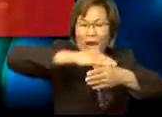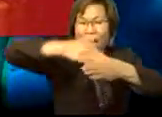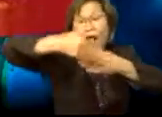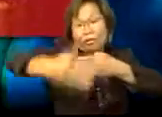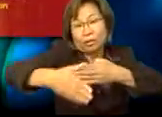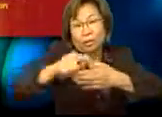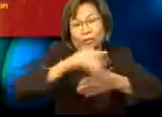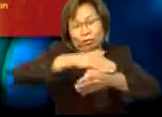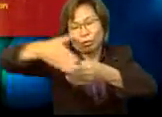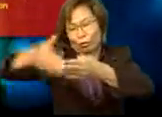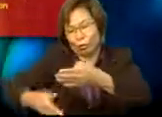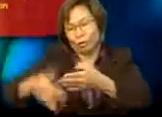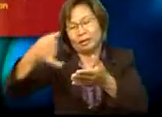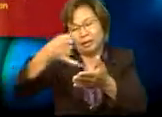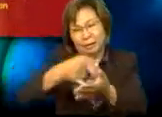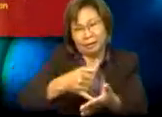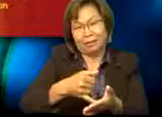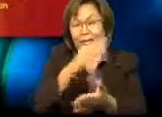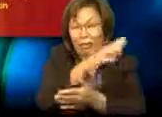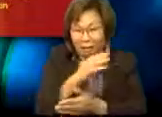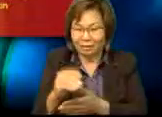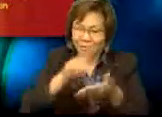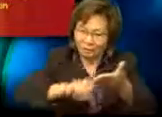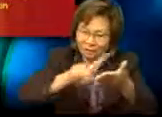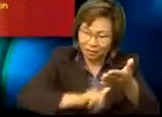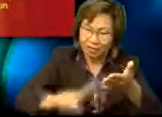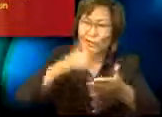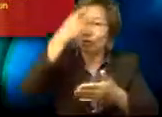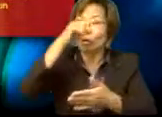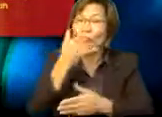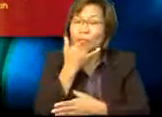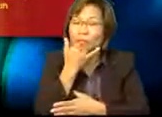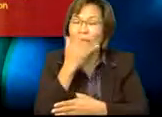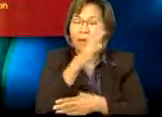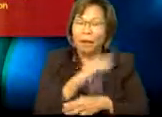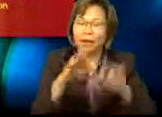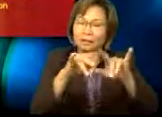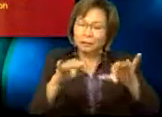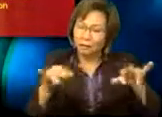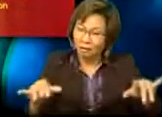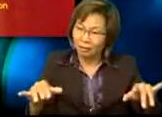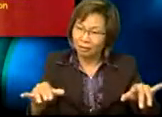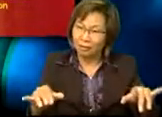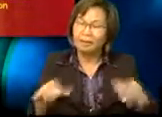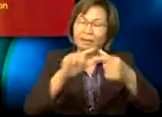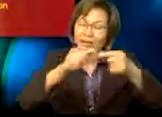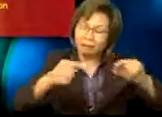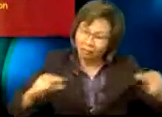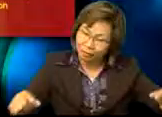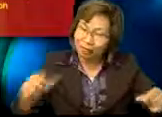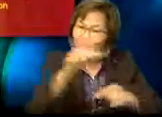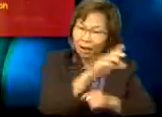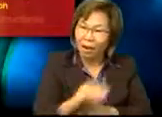it, and check for mistakes in spelling, grammar, and